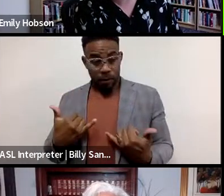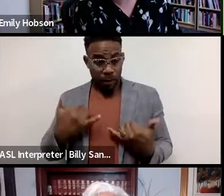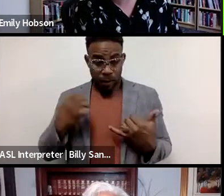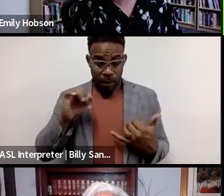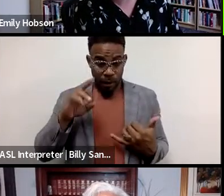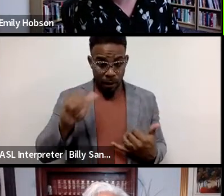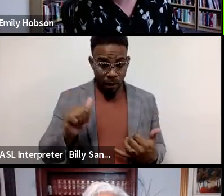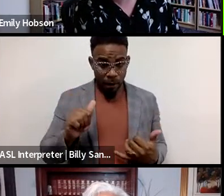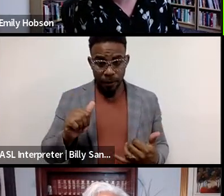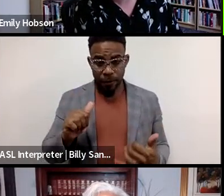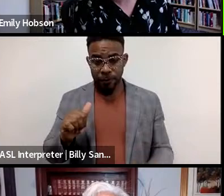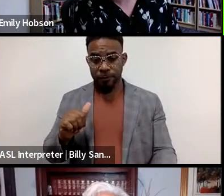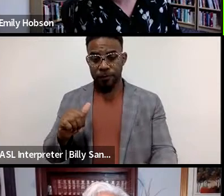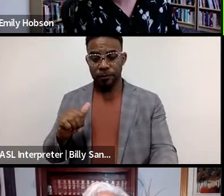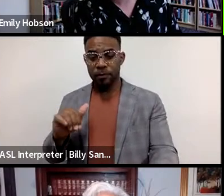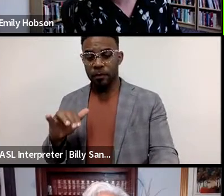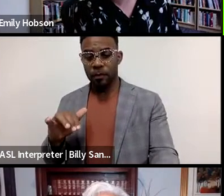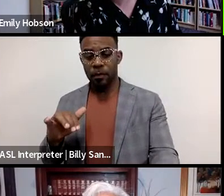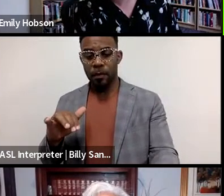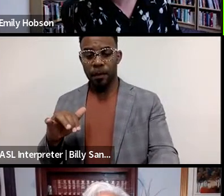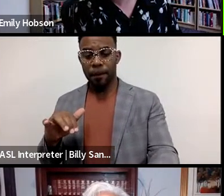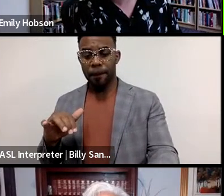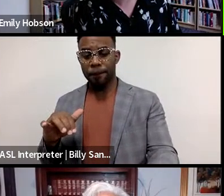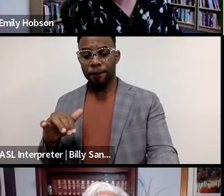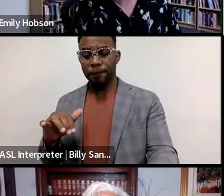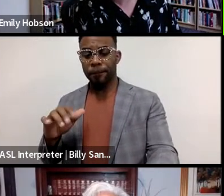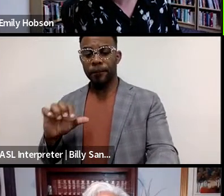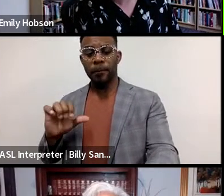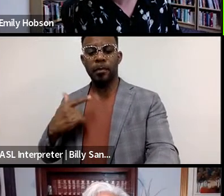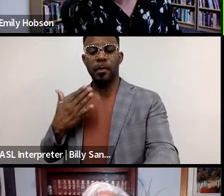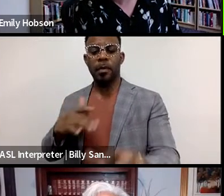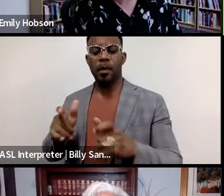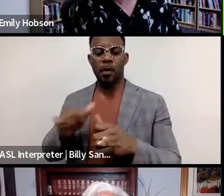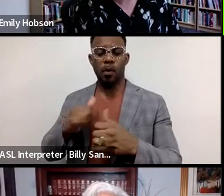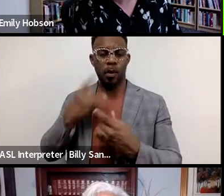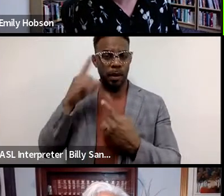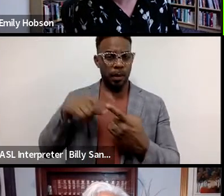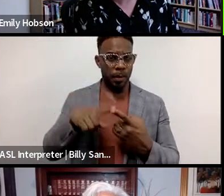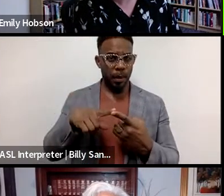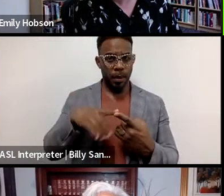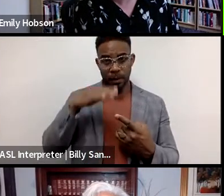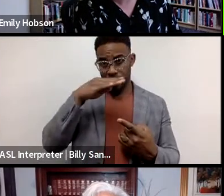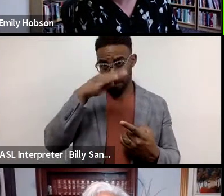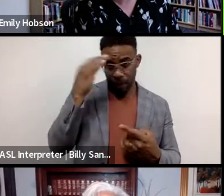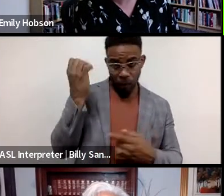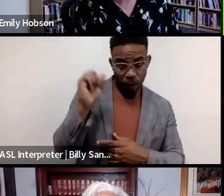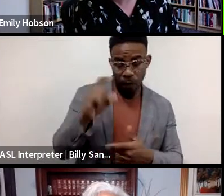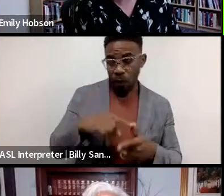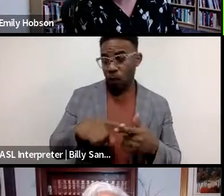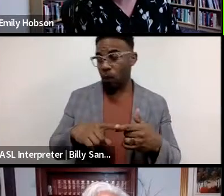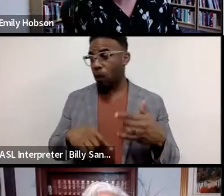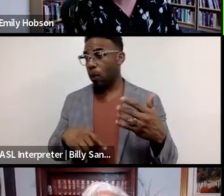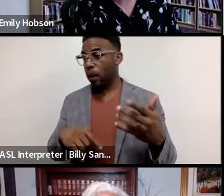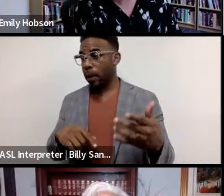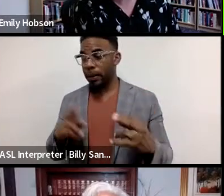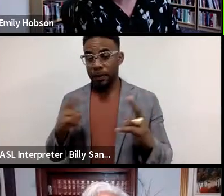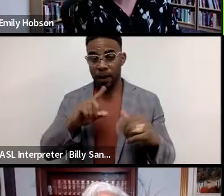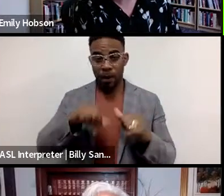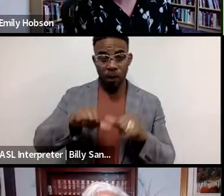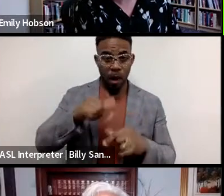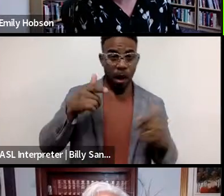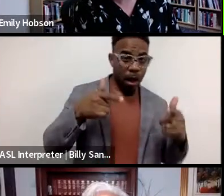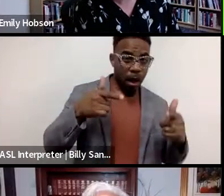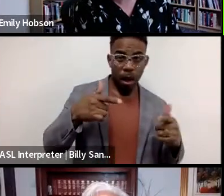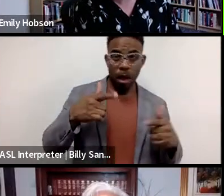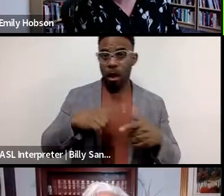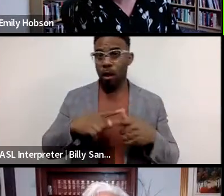era? How do we deal with that sort of element when we're thinking about the Black Revolution or the debate around guns